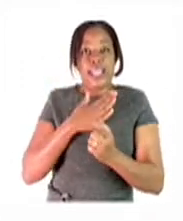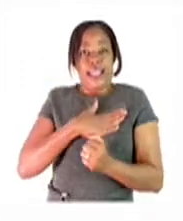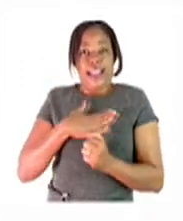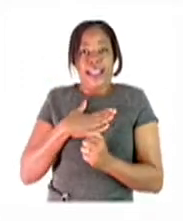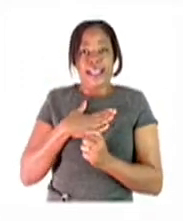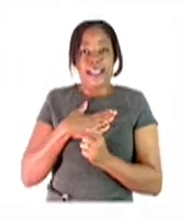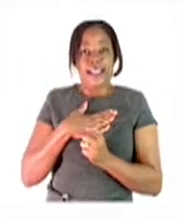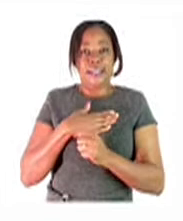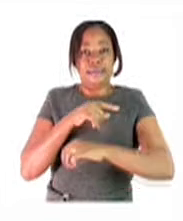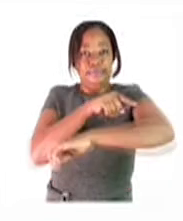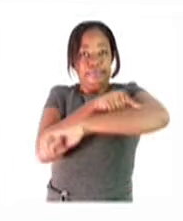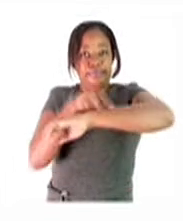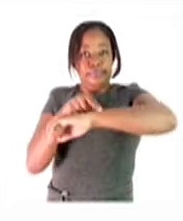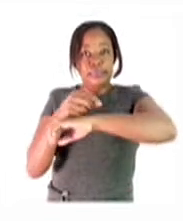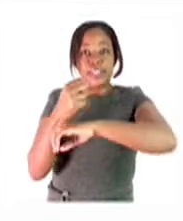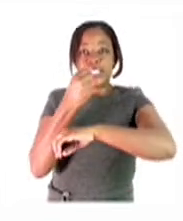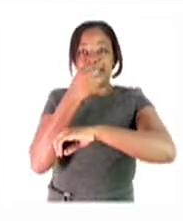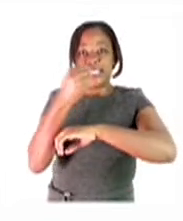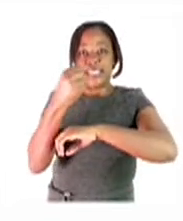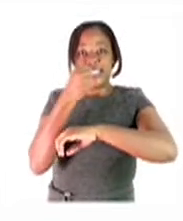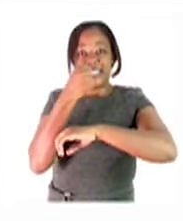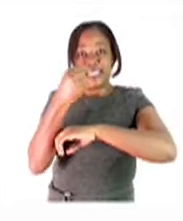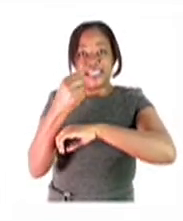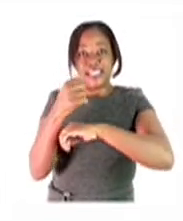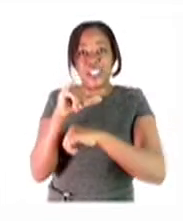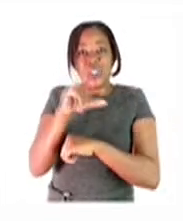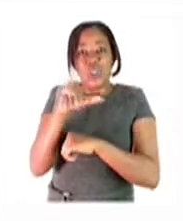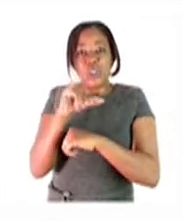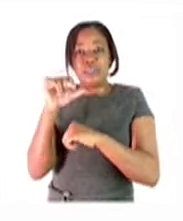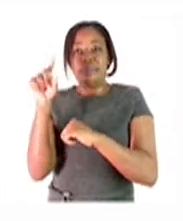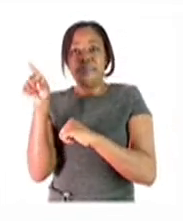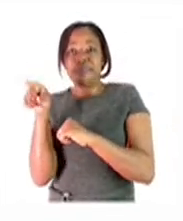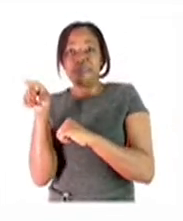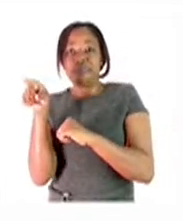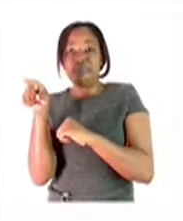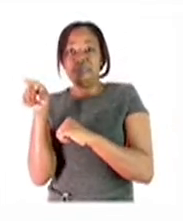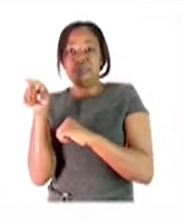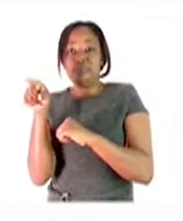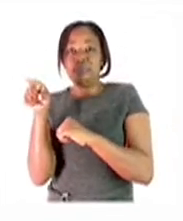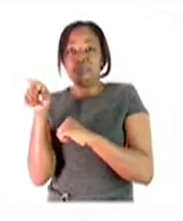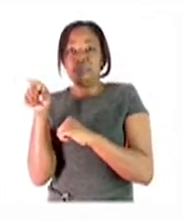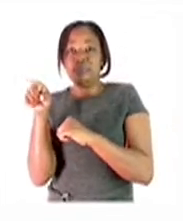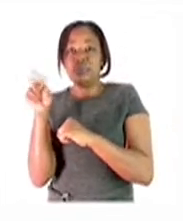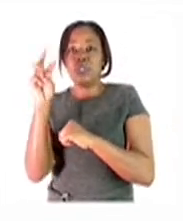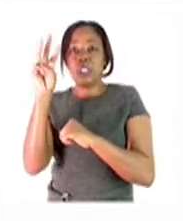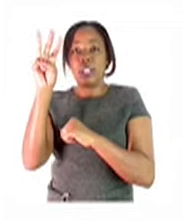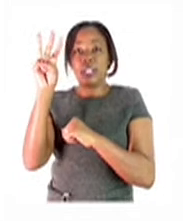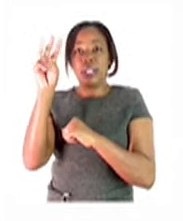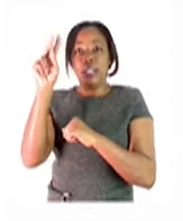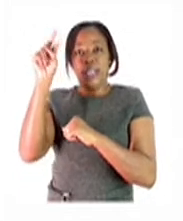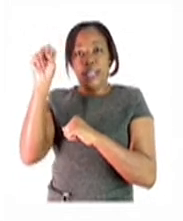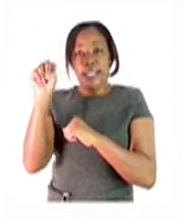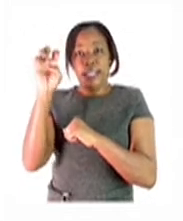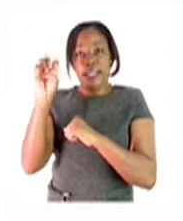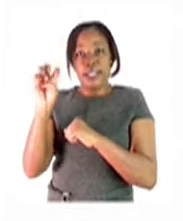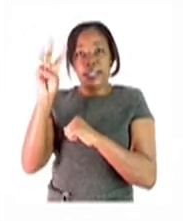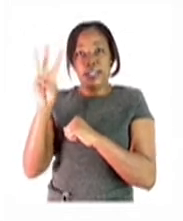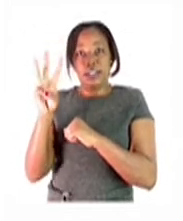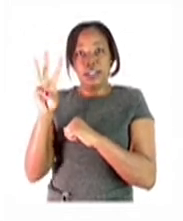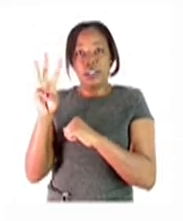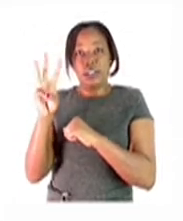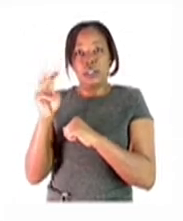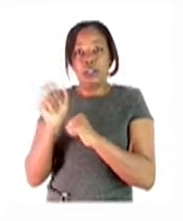birthday. New, the storm, my house down. Blue, you,